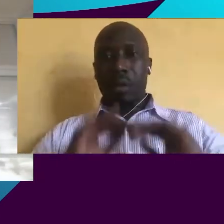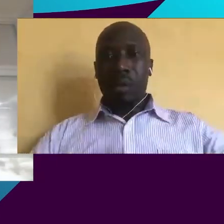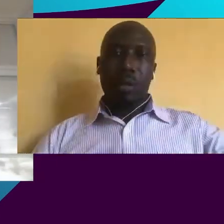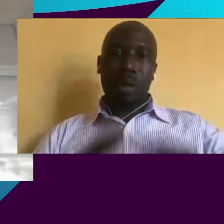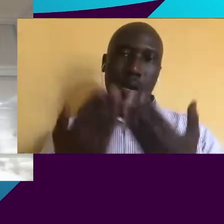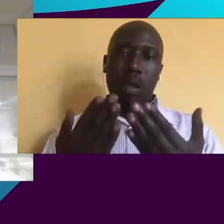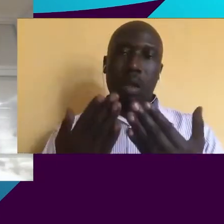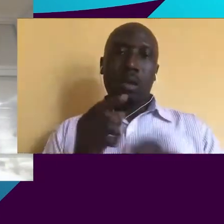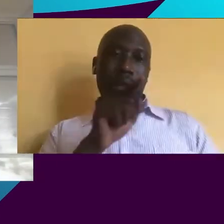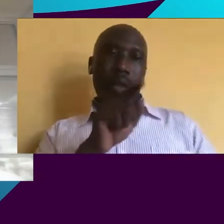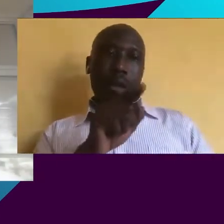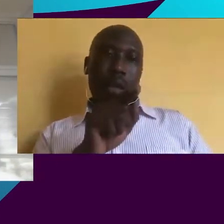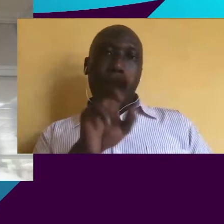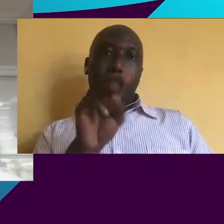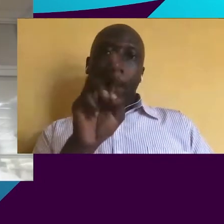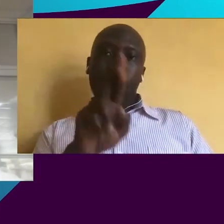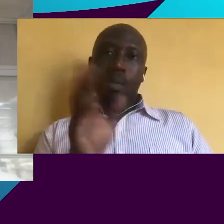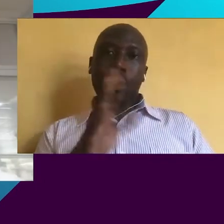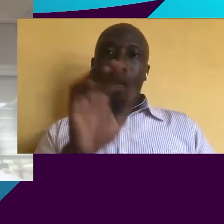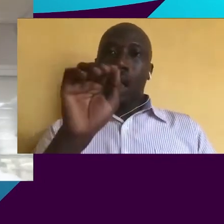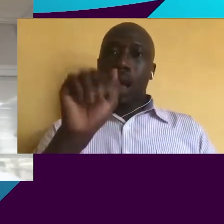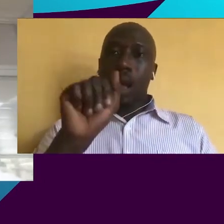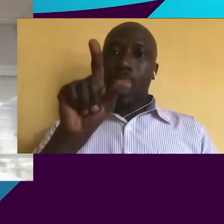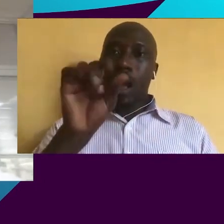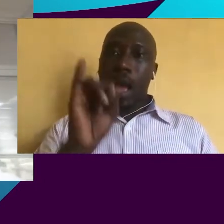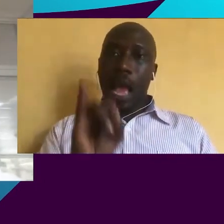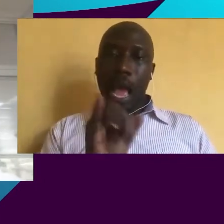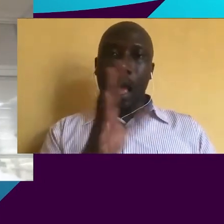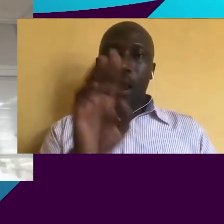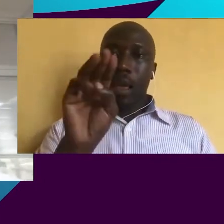Mwebe, what are the strategies